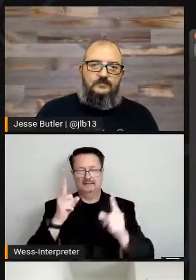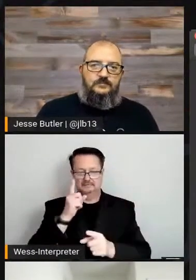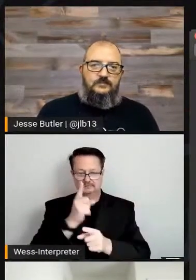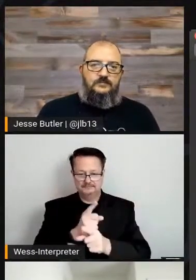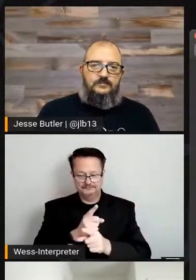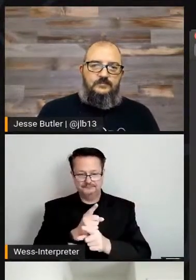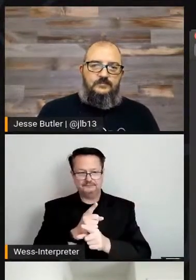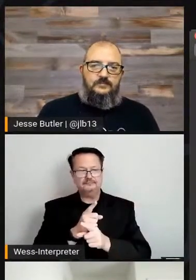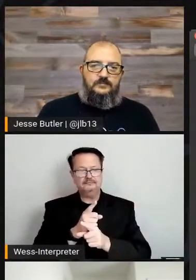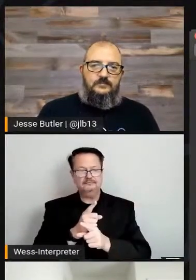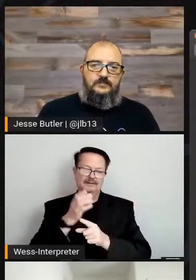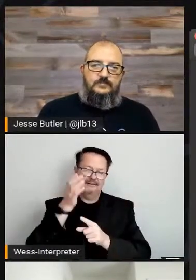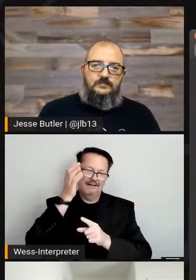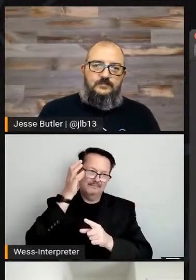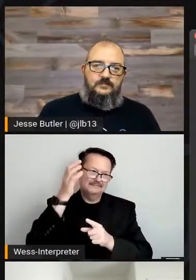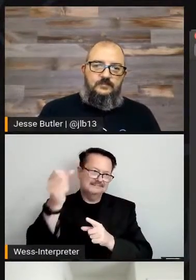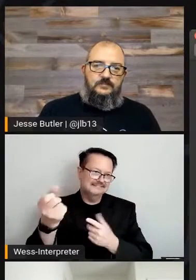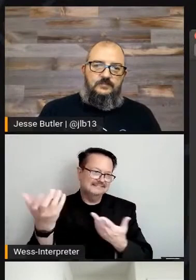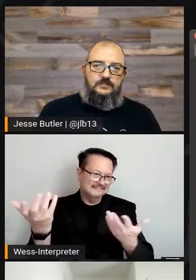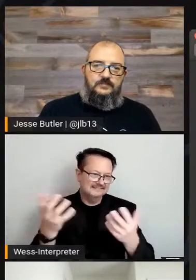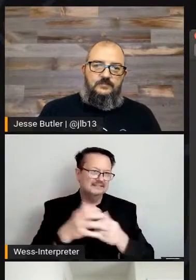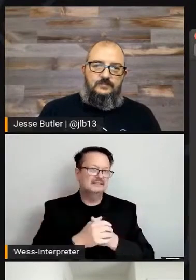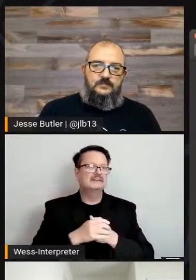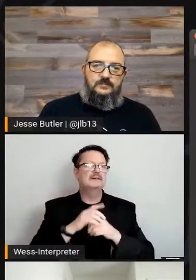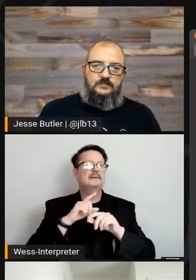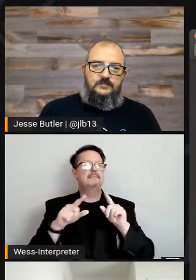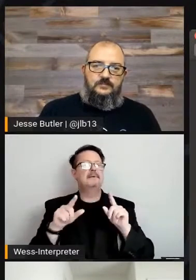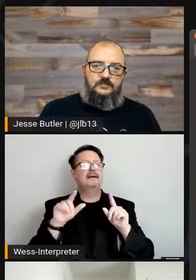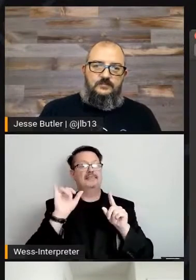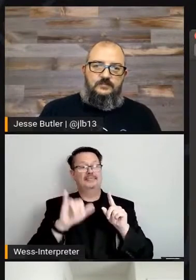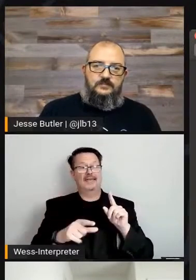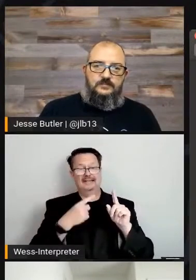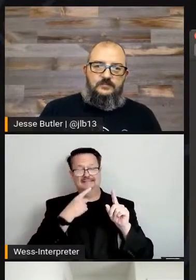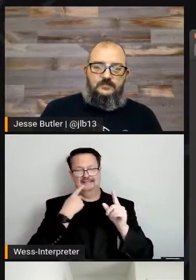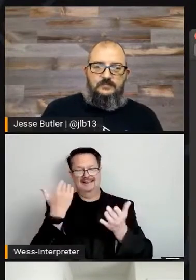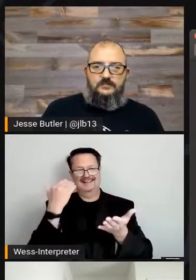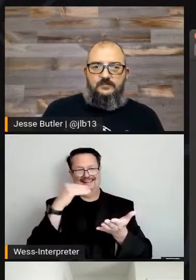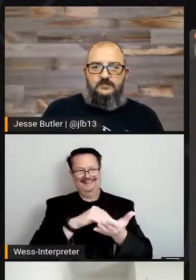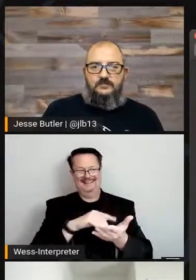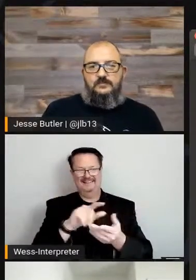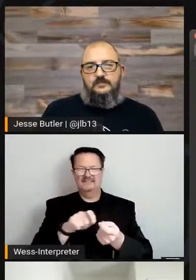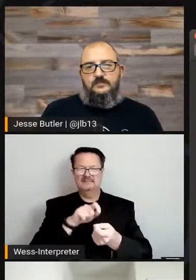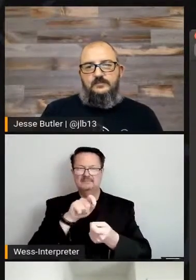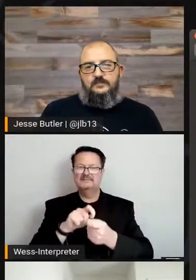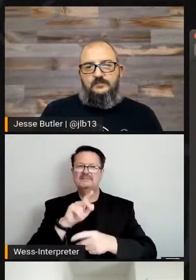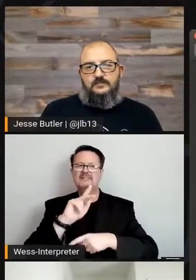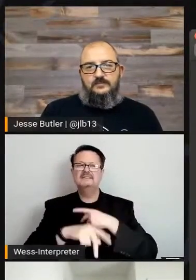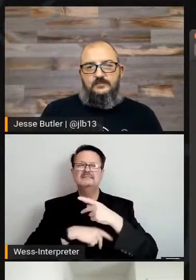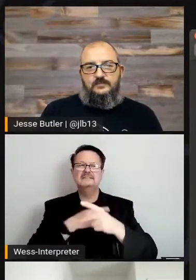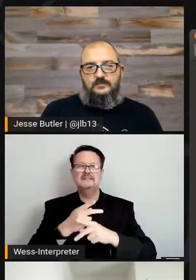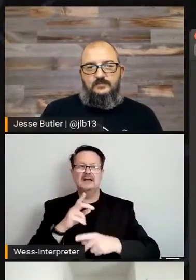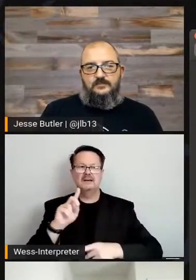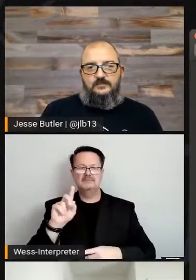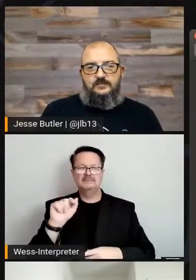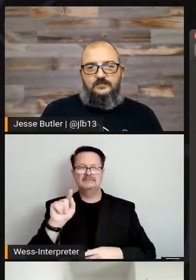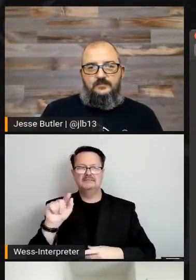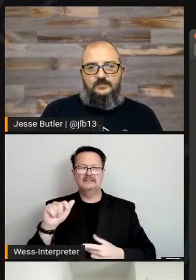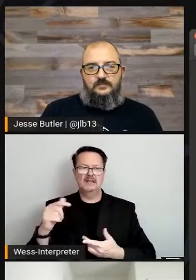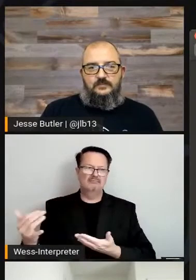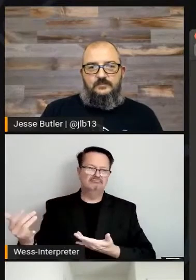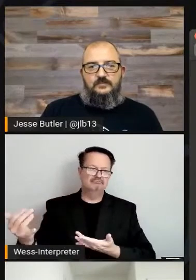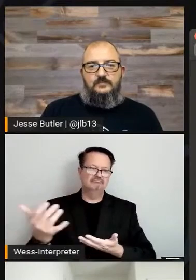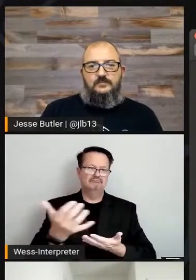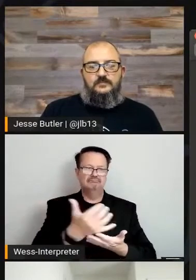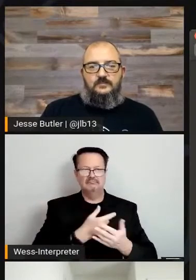It's common sense. But that said, again, there are specific types of data that we collect from